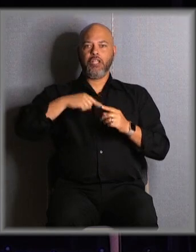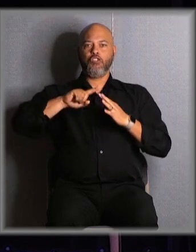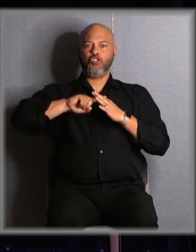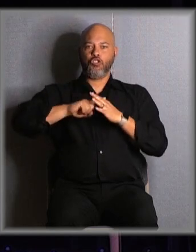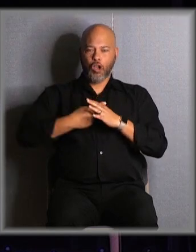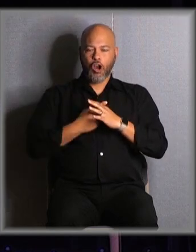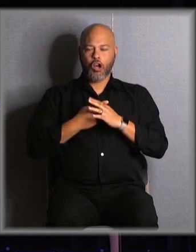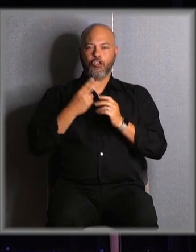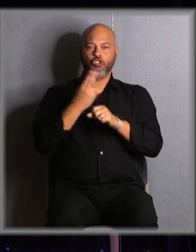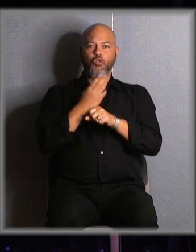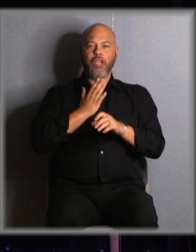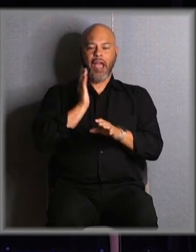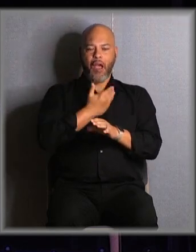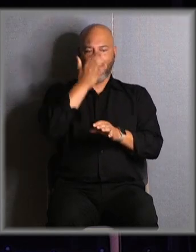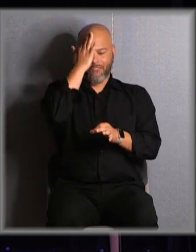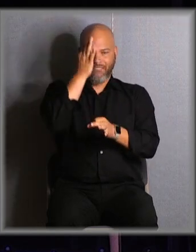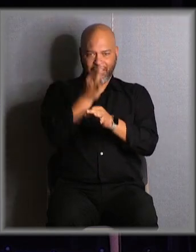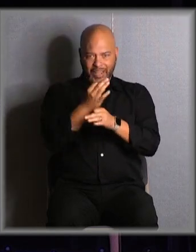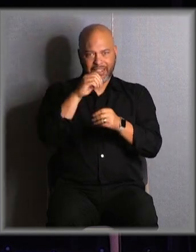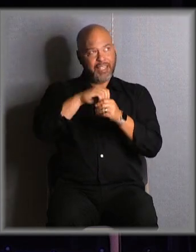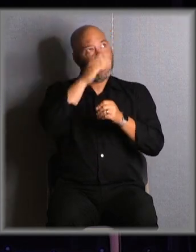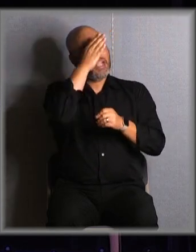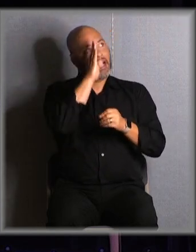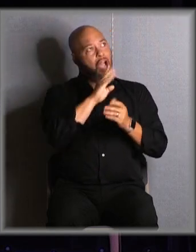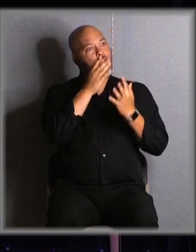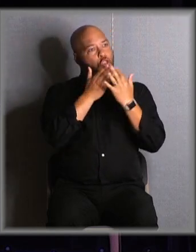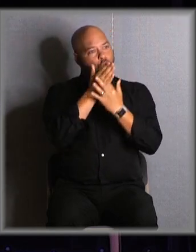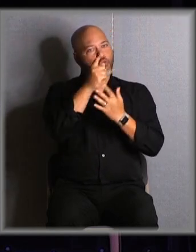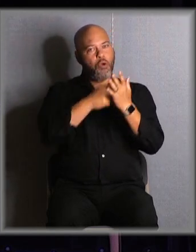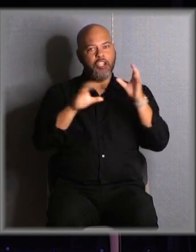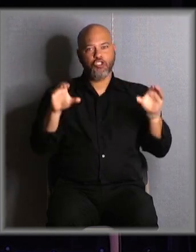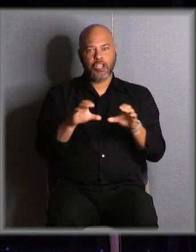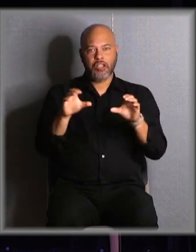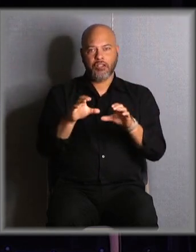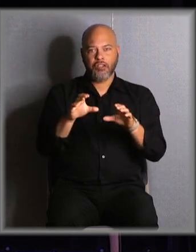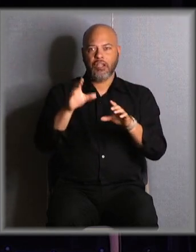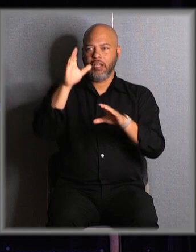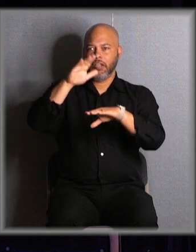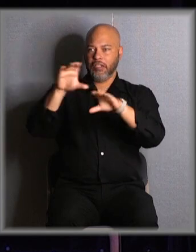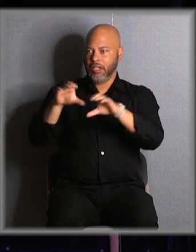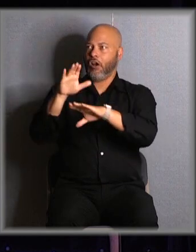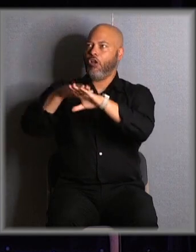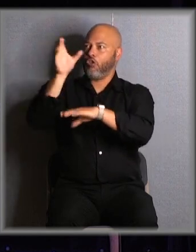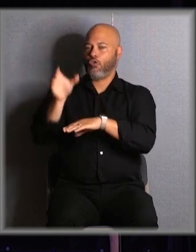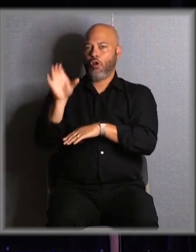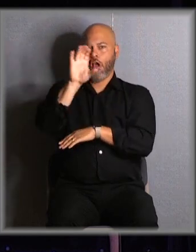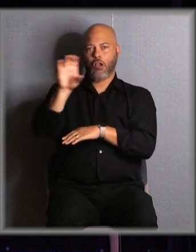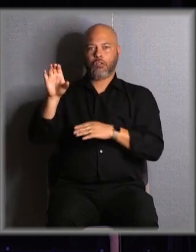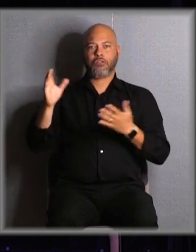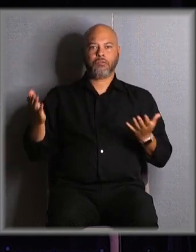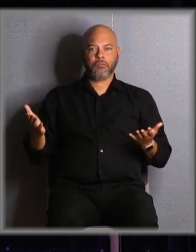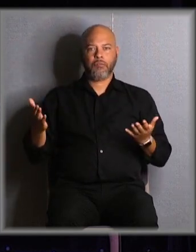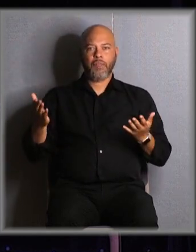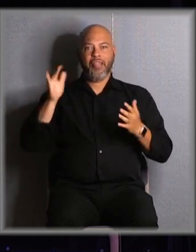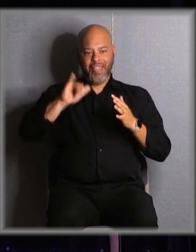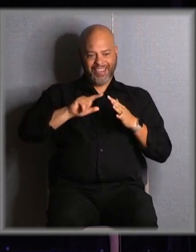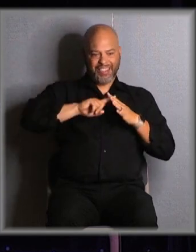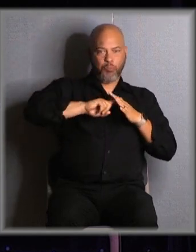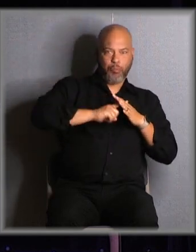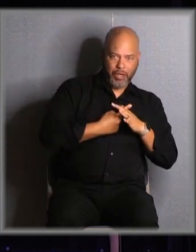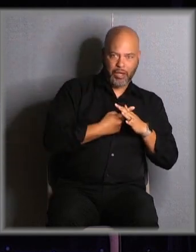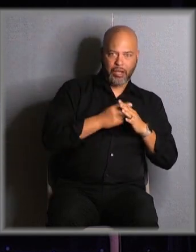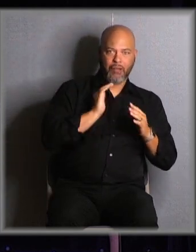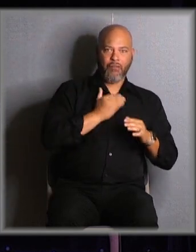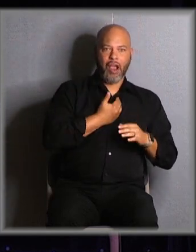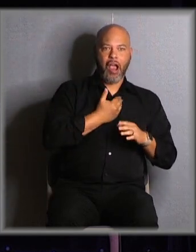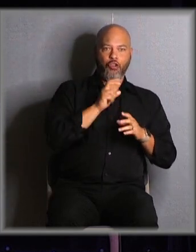our faith in God through what Jesus done on Calvary Cross. Amen. That's the beginning of our